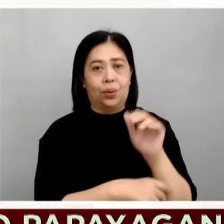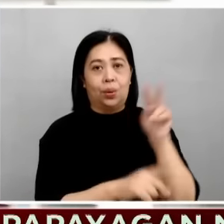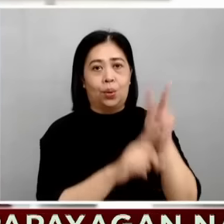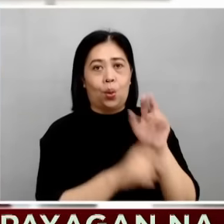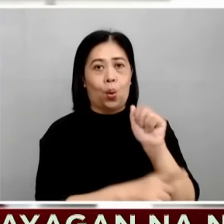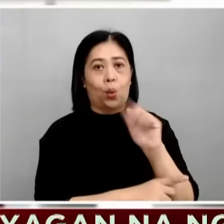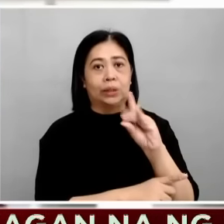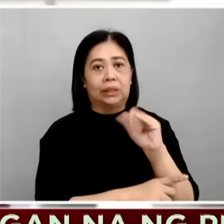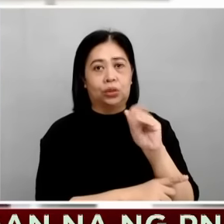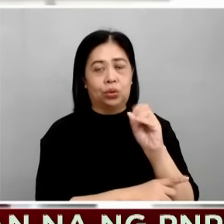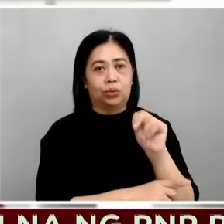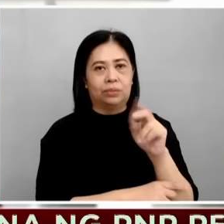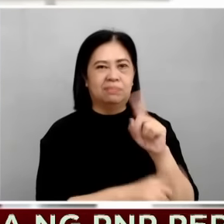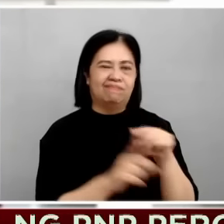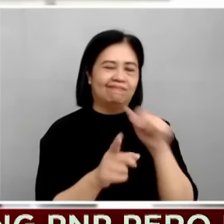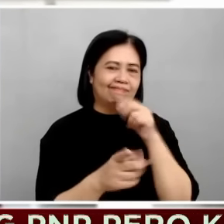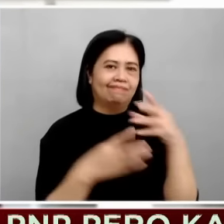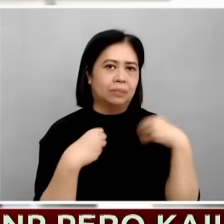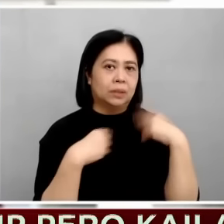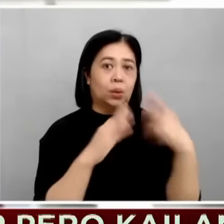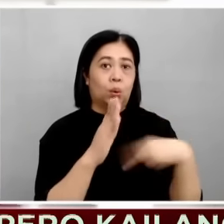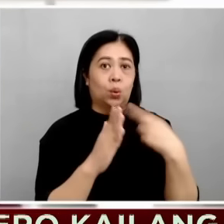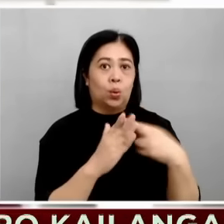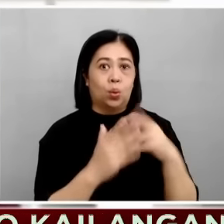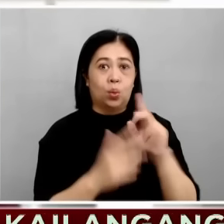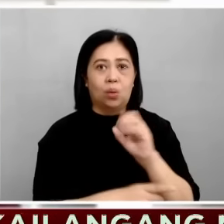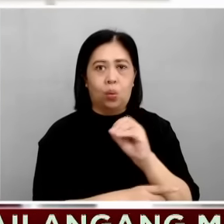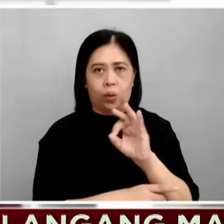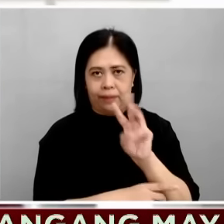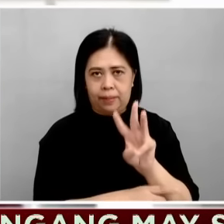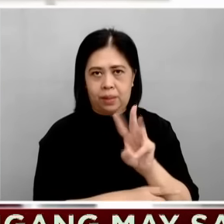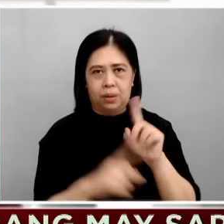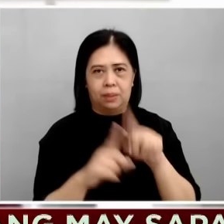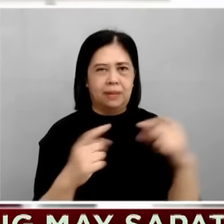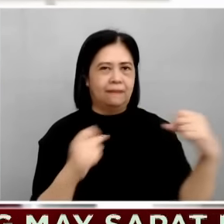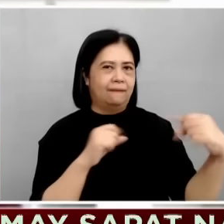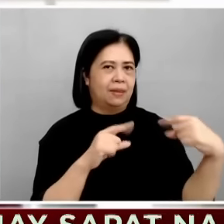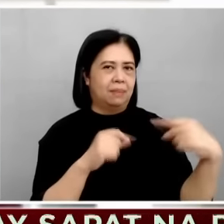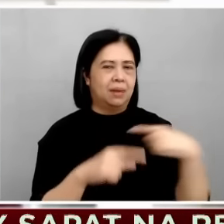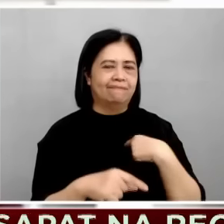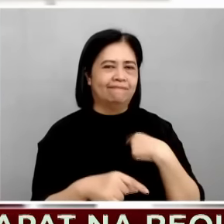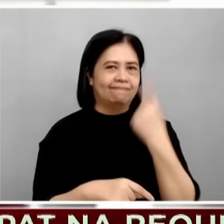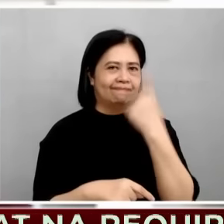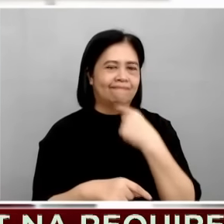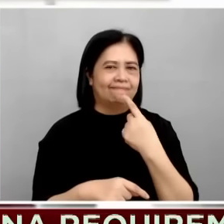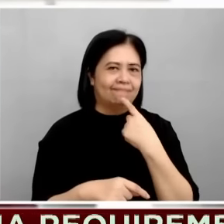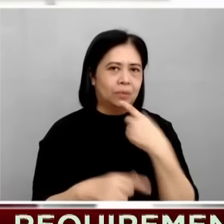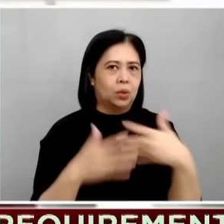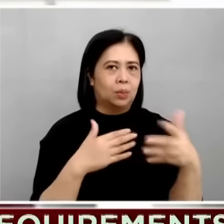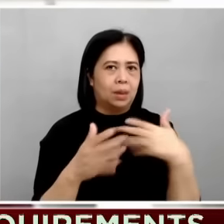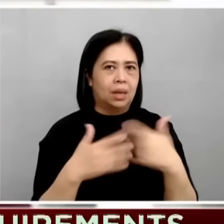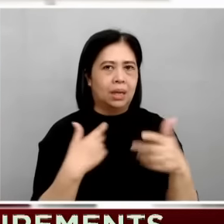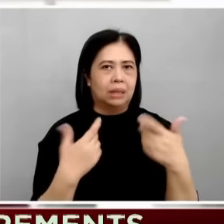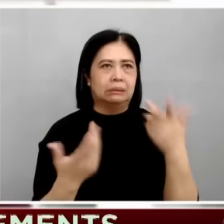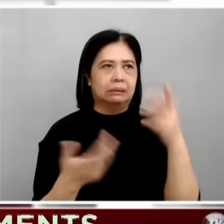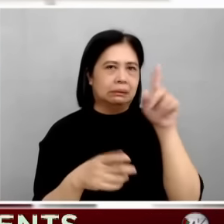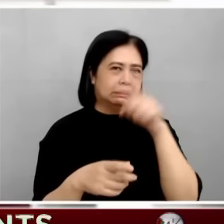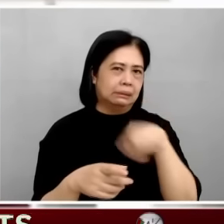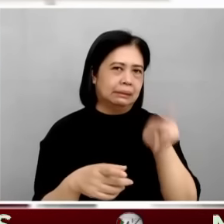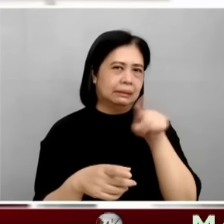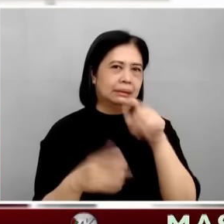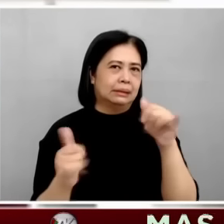parts. Well, I didn't get it kasi ang role niya OFW. But the feedback I got was that no matter how you strip her down,